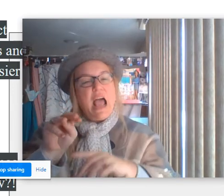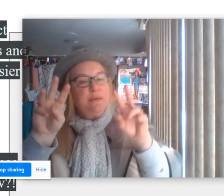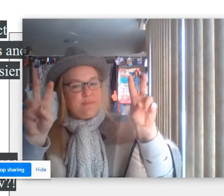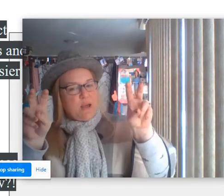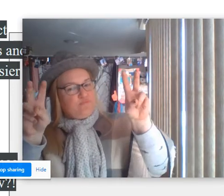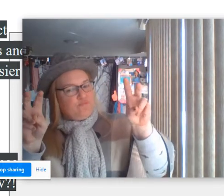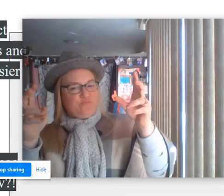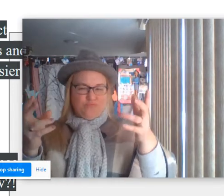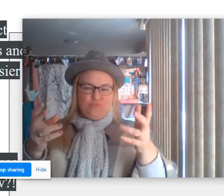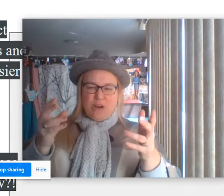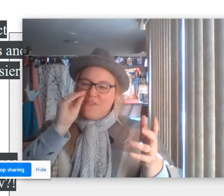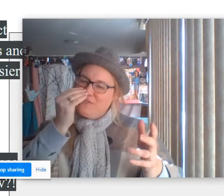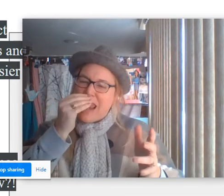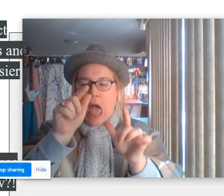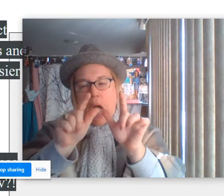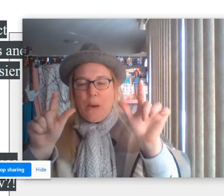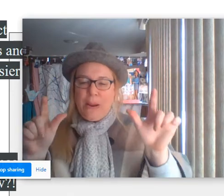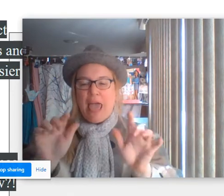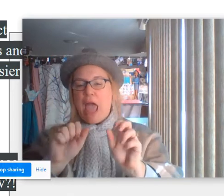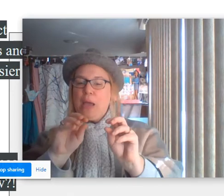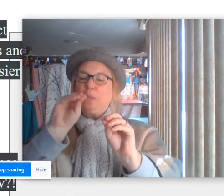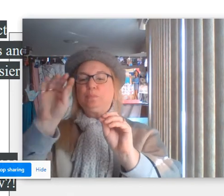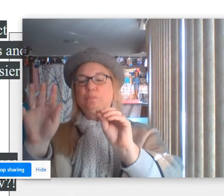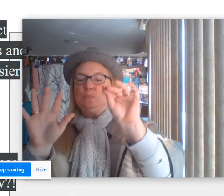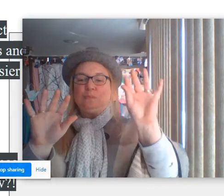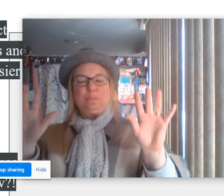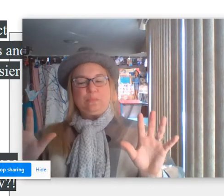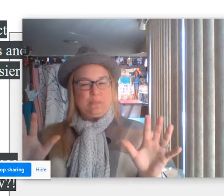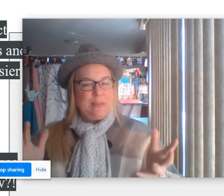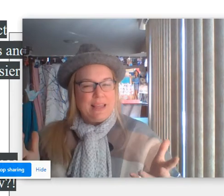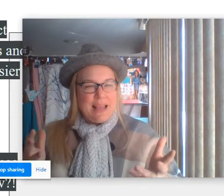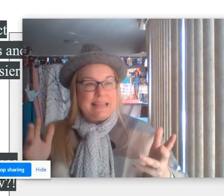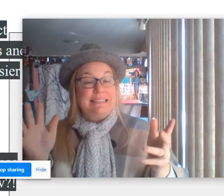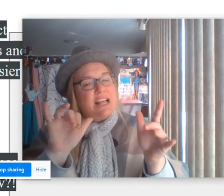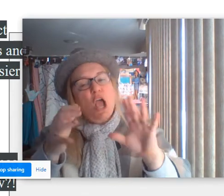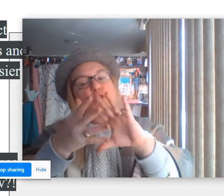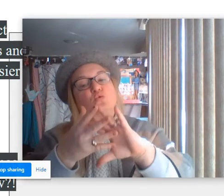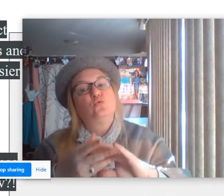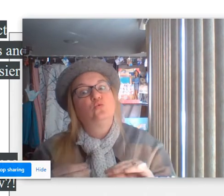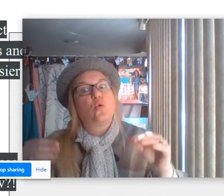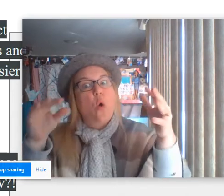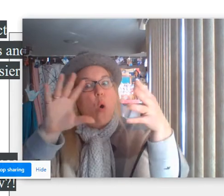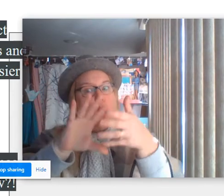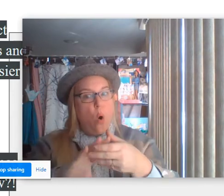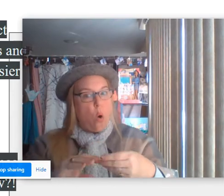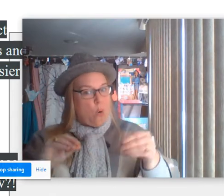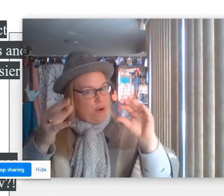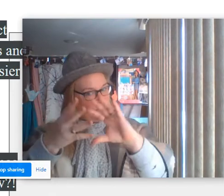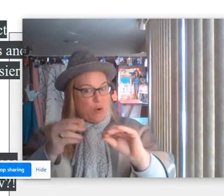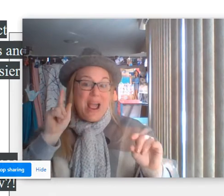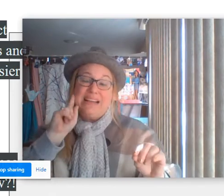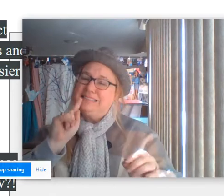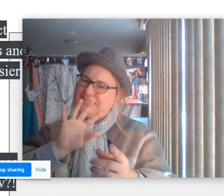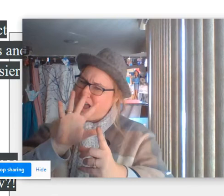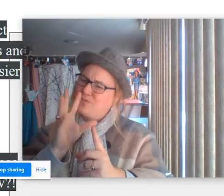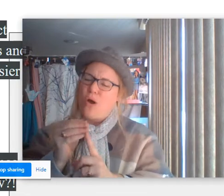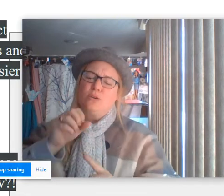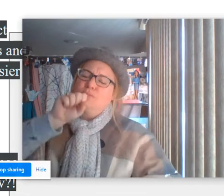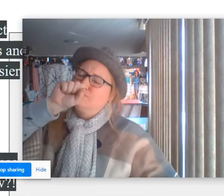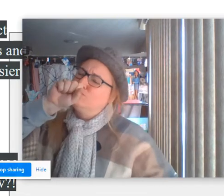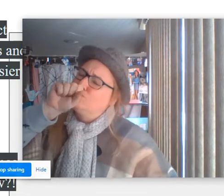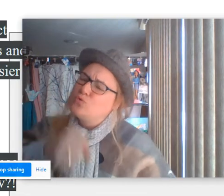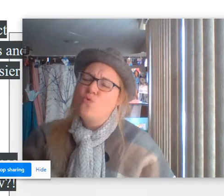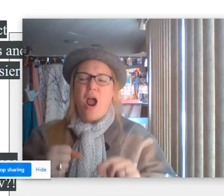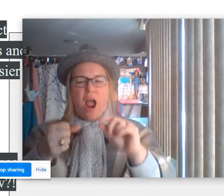in the form of like storytelling usually, right? Storytelling is an art form that is at the heart of deaf culture. It